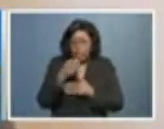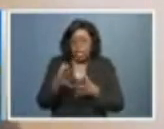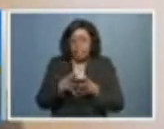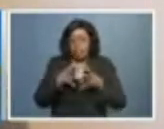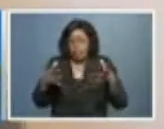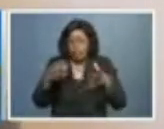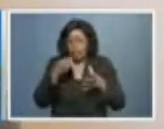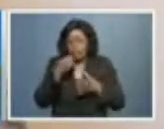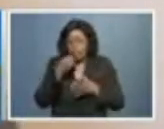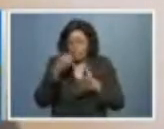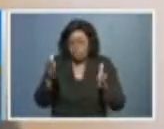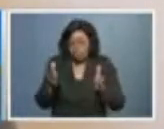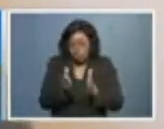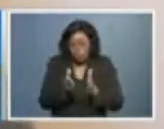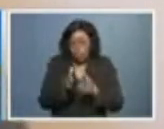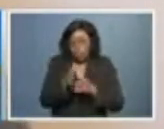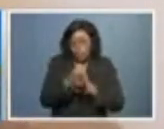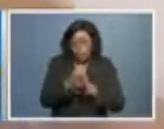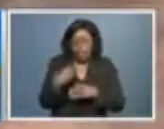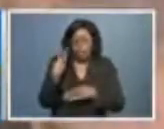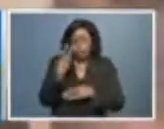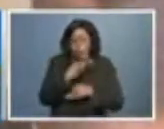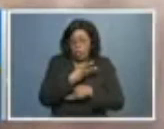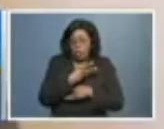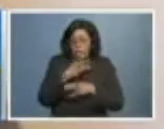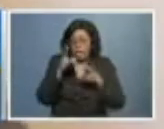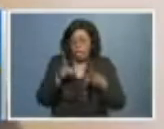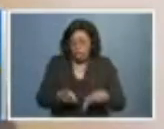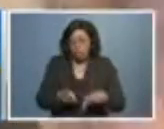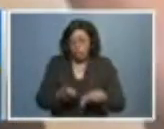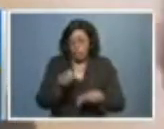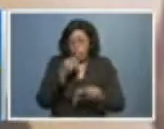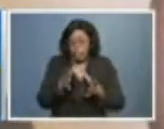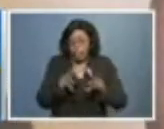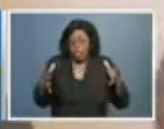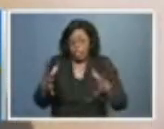eat the small fish and then we eat the big fish, it accumulates up the food chain. So the higher